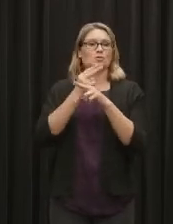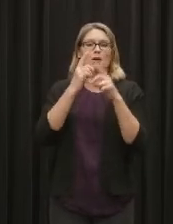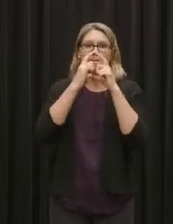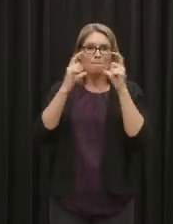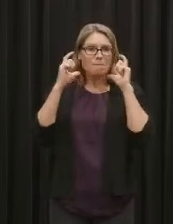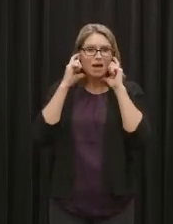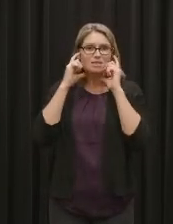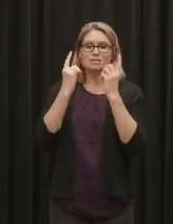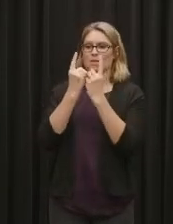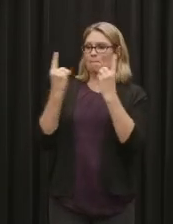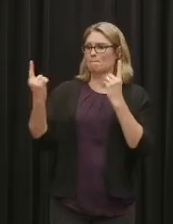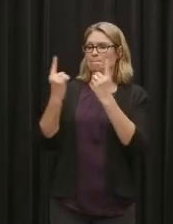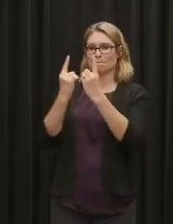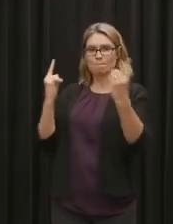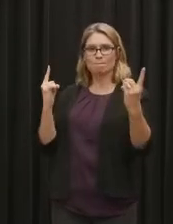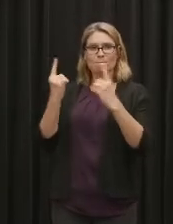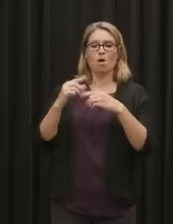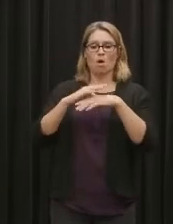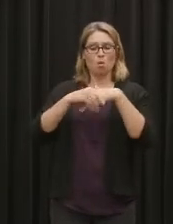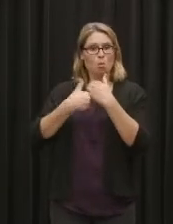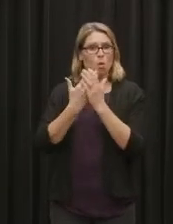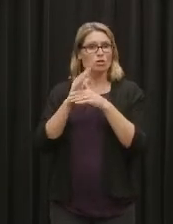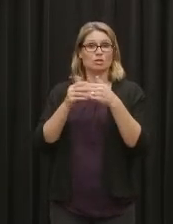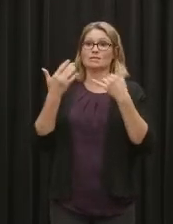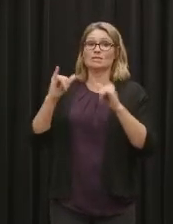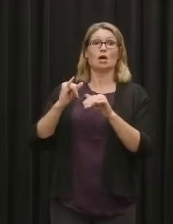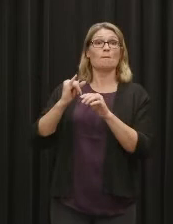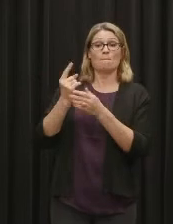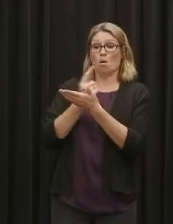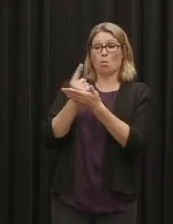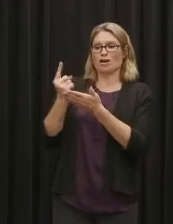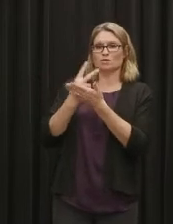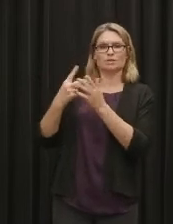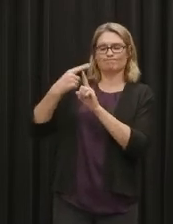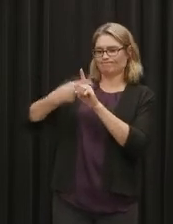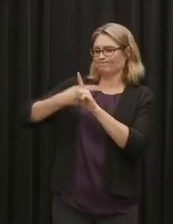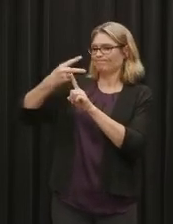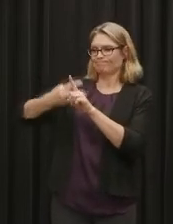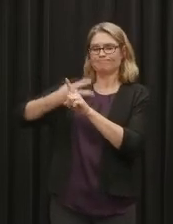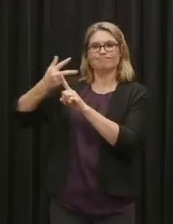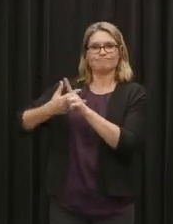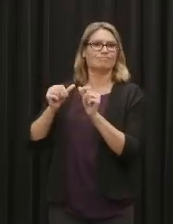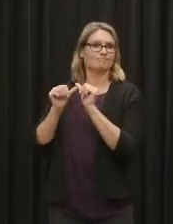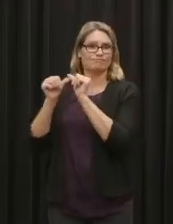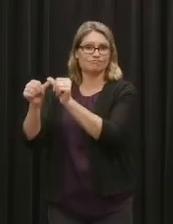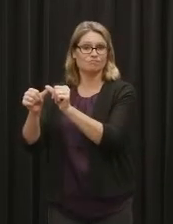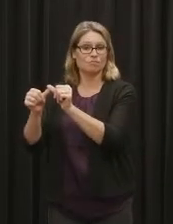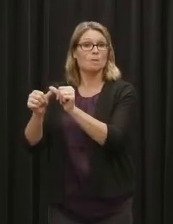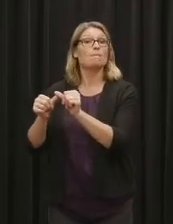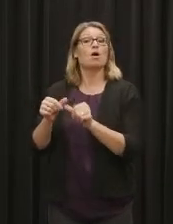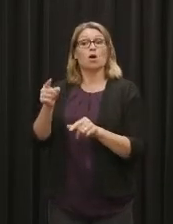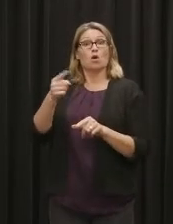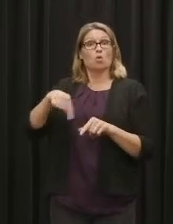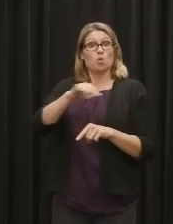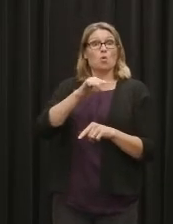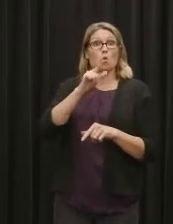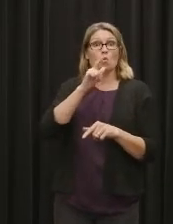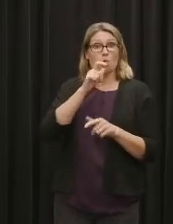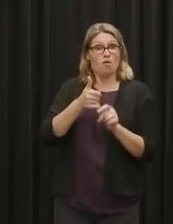masks, physically distancing, washing our hands in the weeks and months ahead. And again, I commend everybody who has been doing their